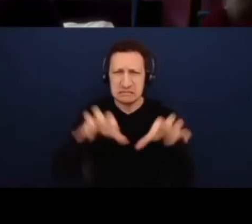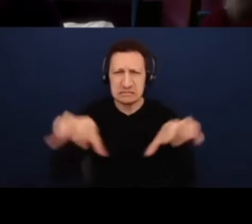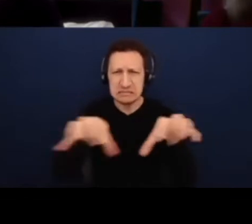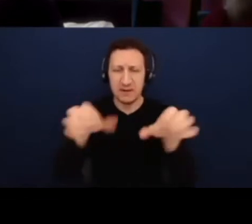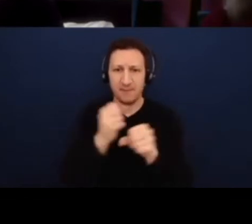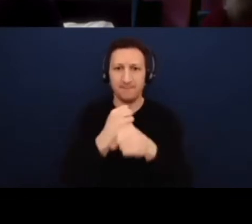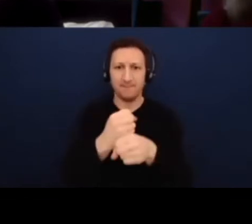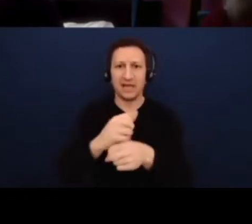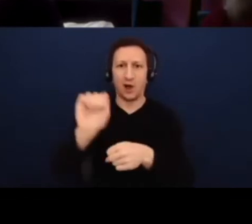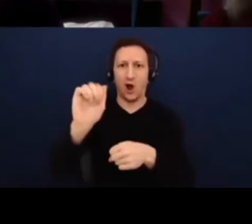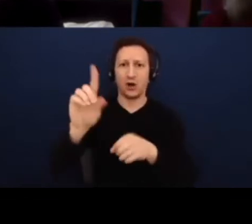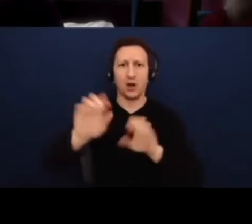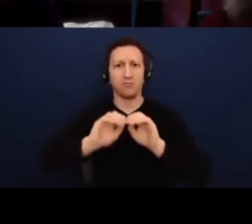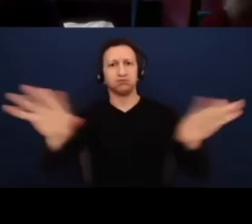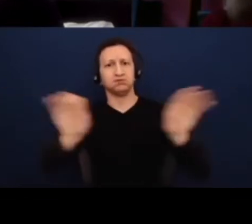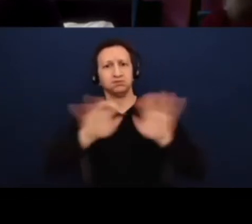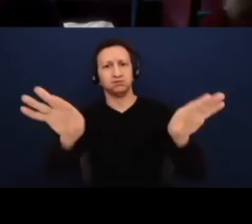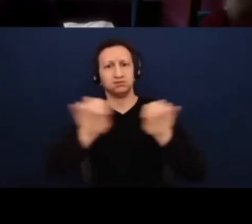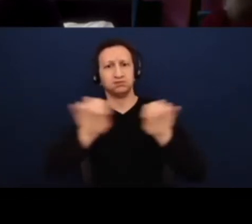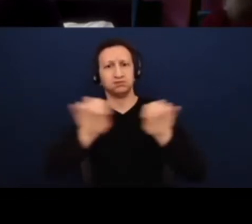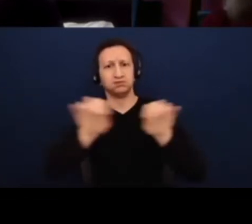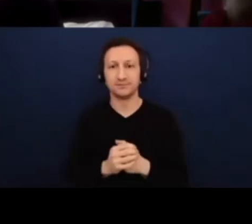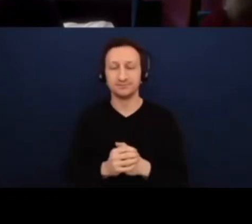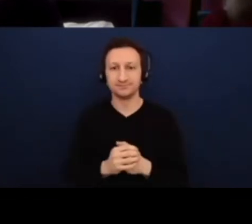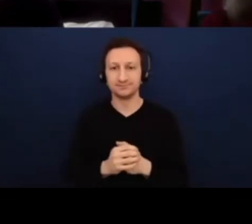with audio describing more titles.